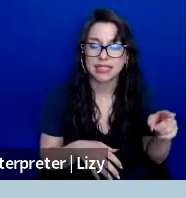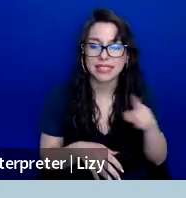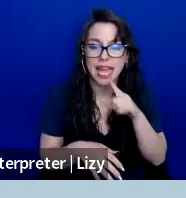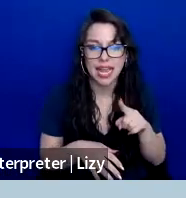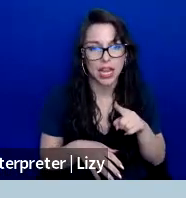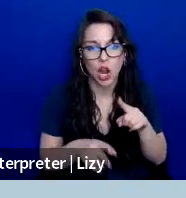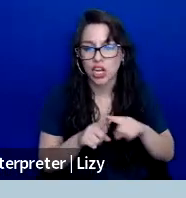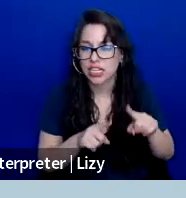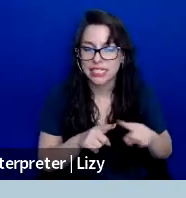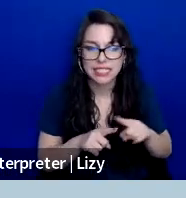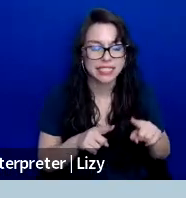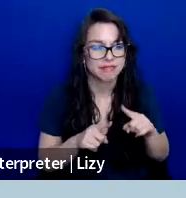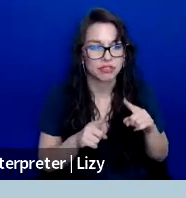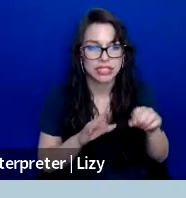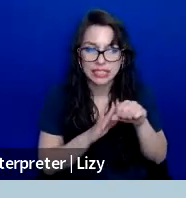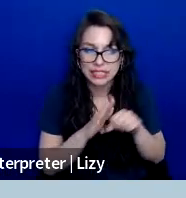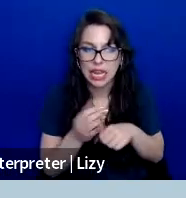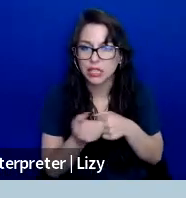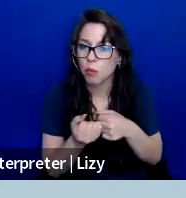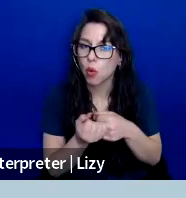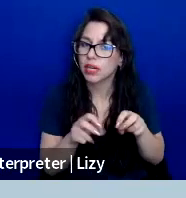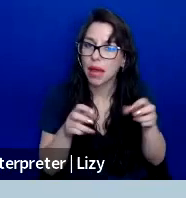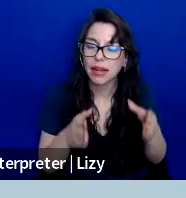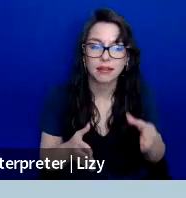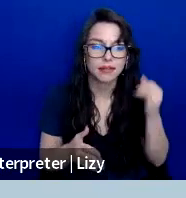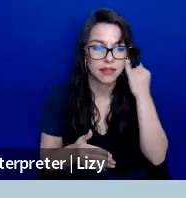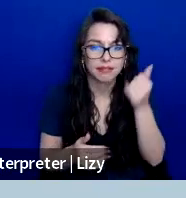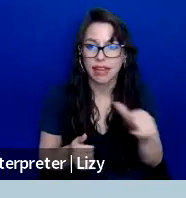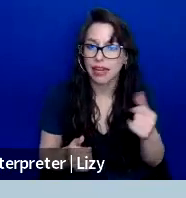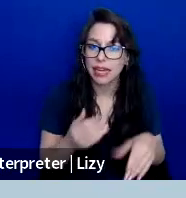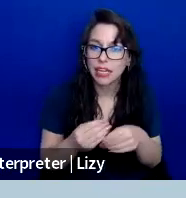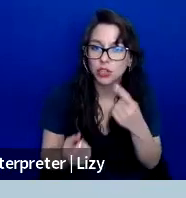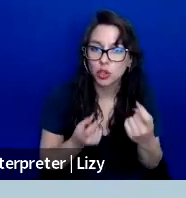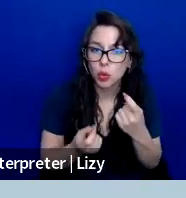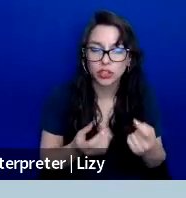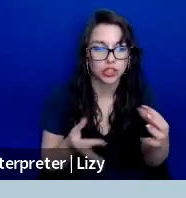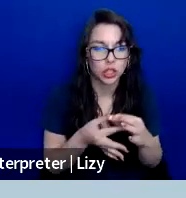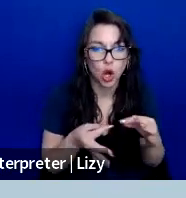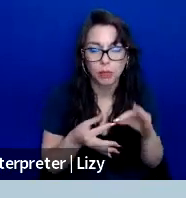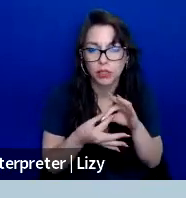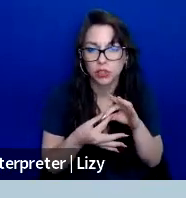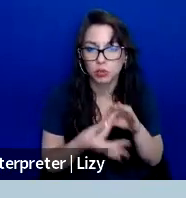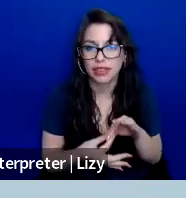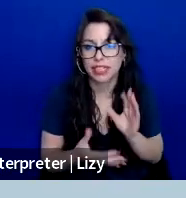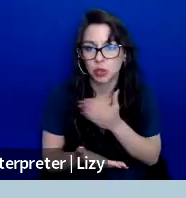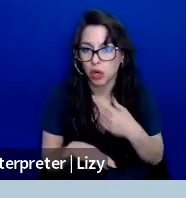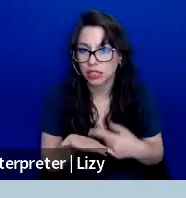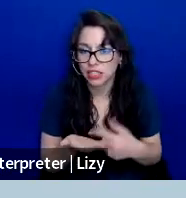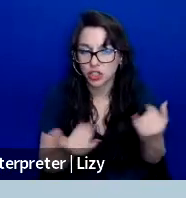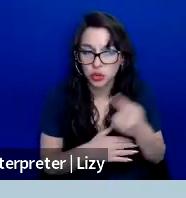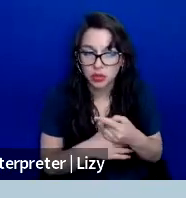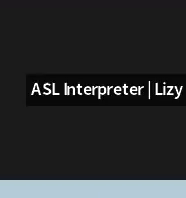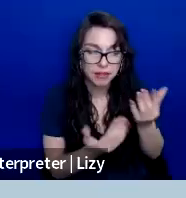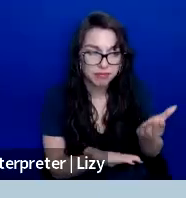and panelists, for any additional comments or questions related to our discussion here today.